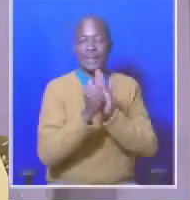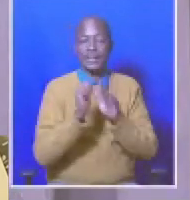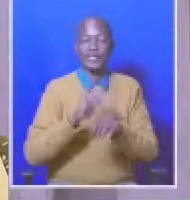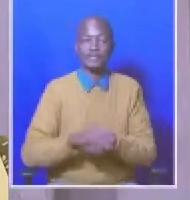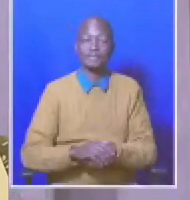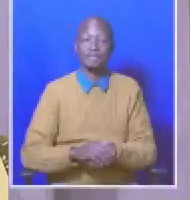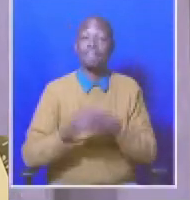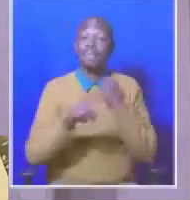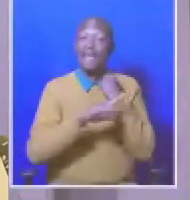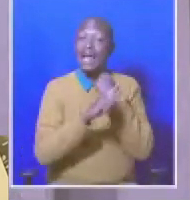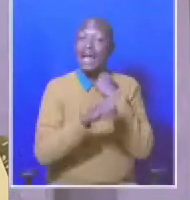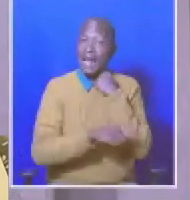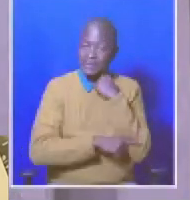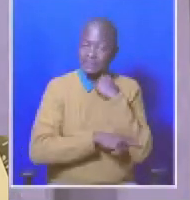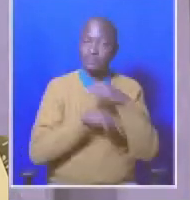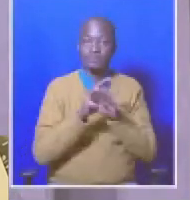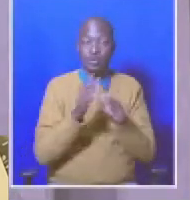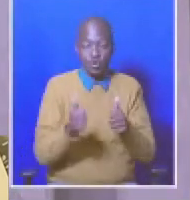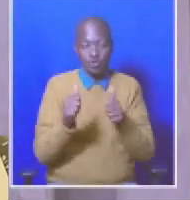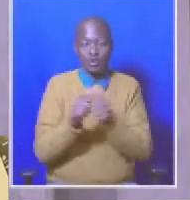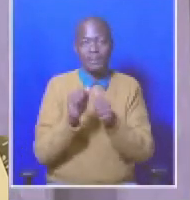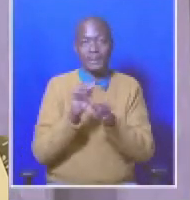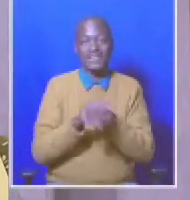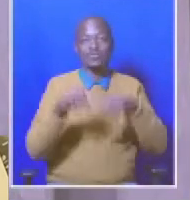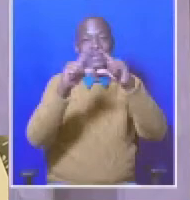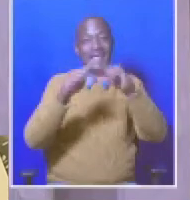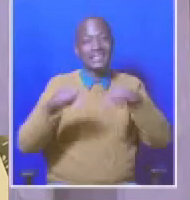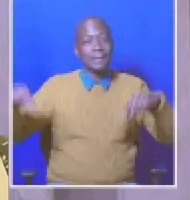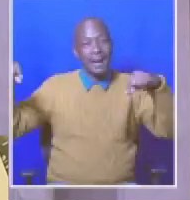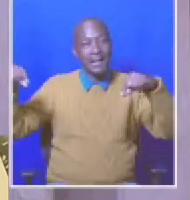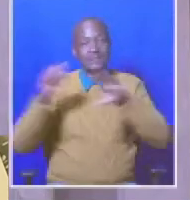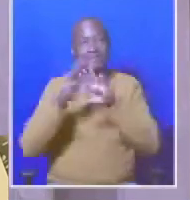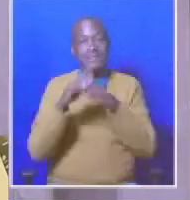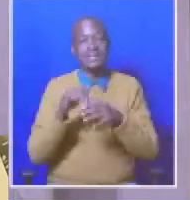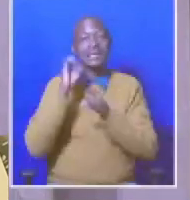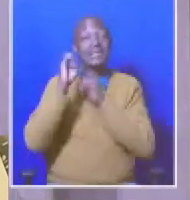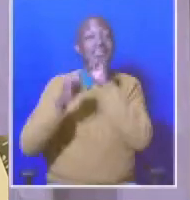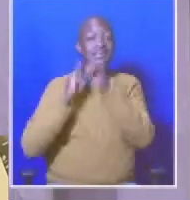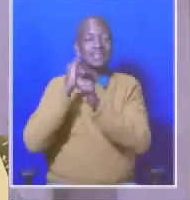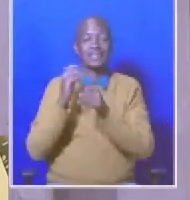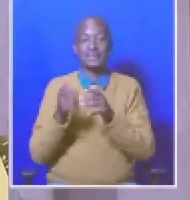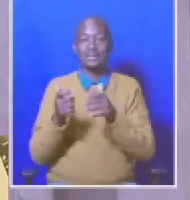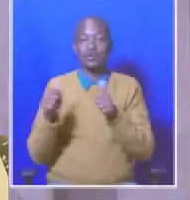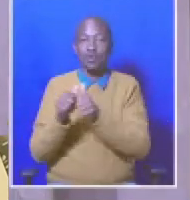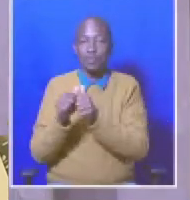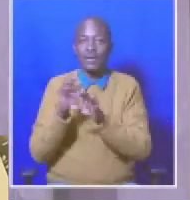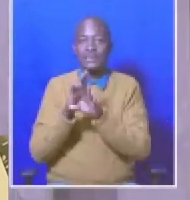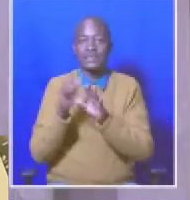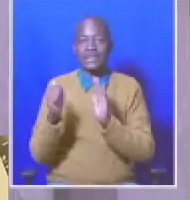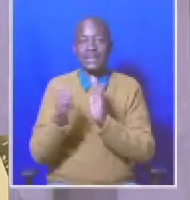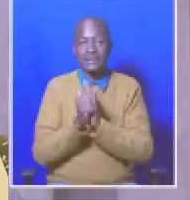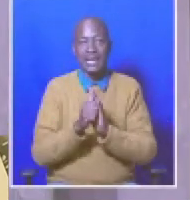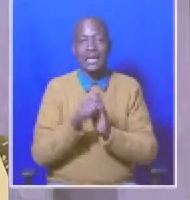lastly, collaboration with the Japan International Cooperation Agency and the United Nations Food and